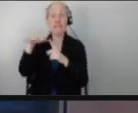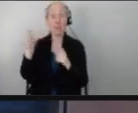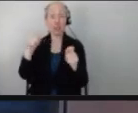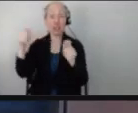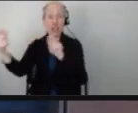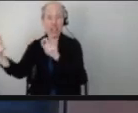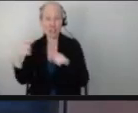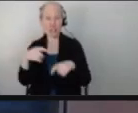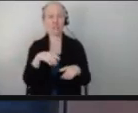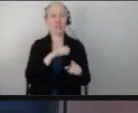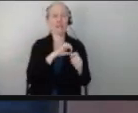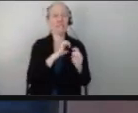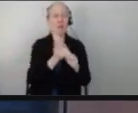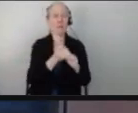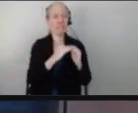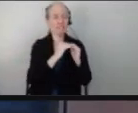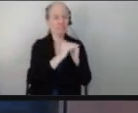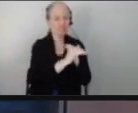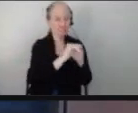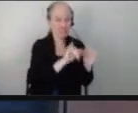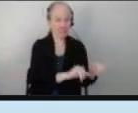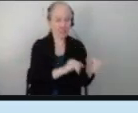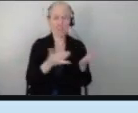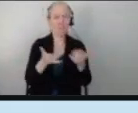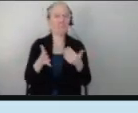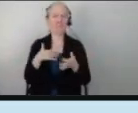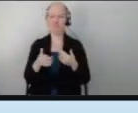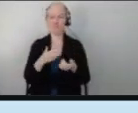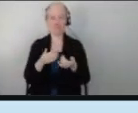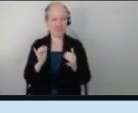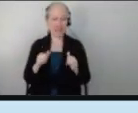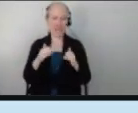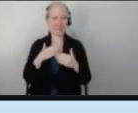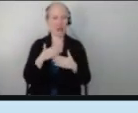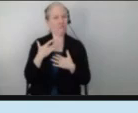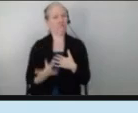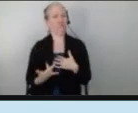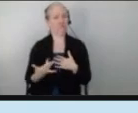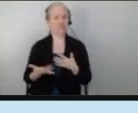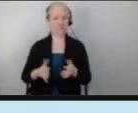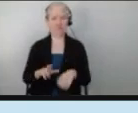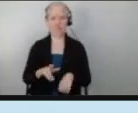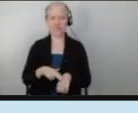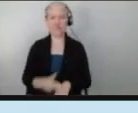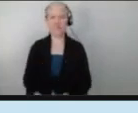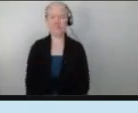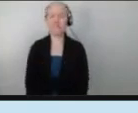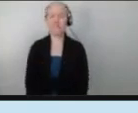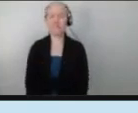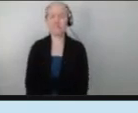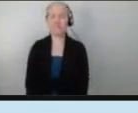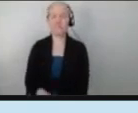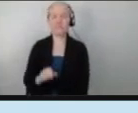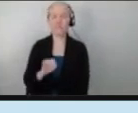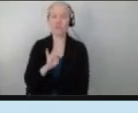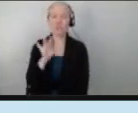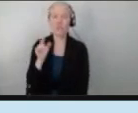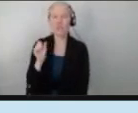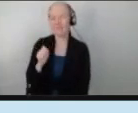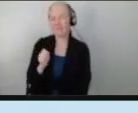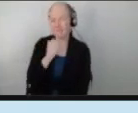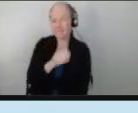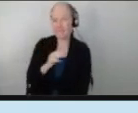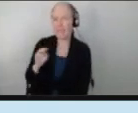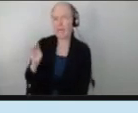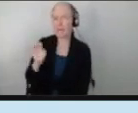quo. Yeah, thanks for that. You know, Michelle, one thing you talked about is kind of